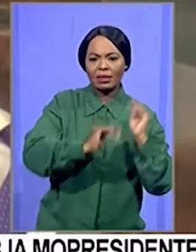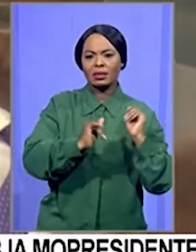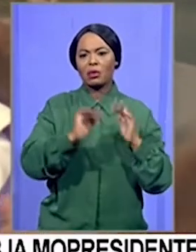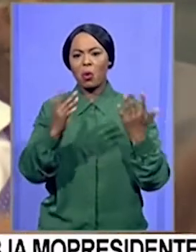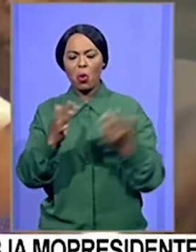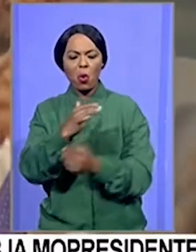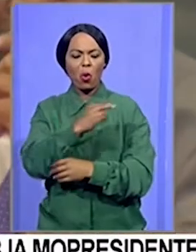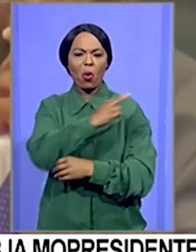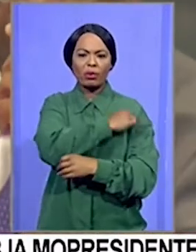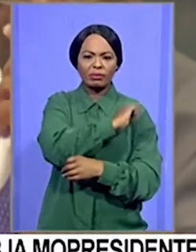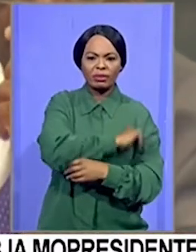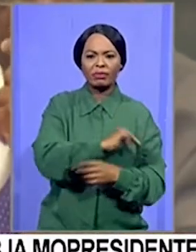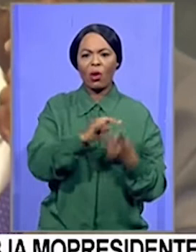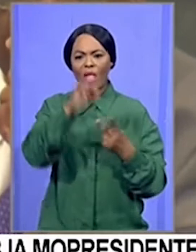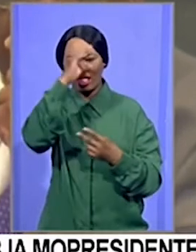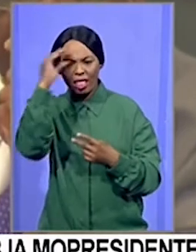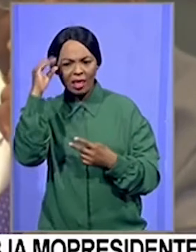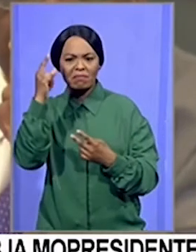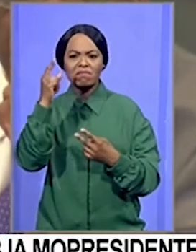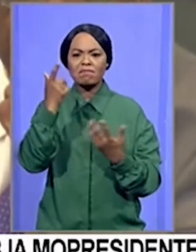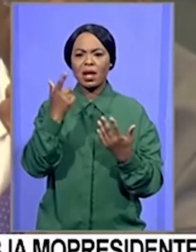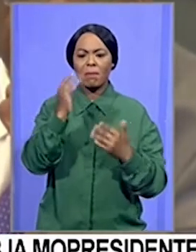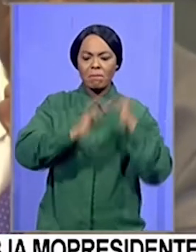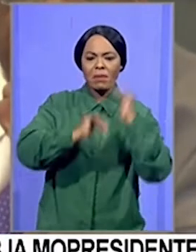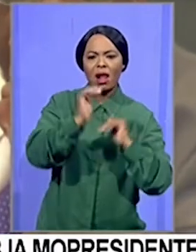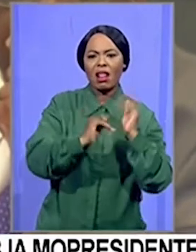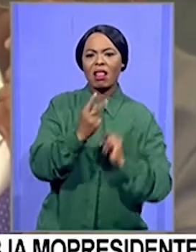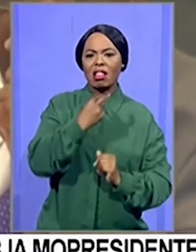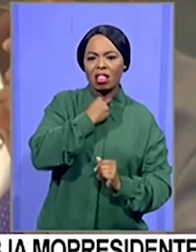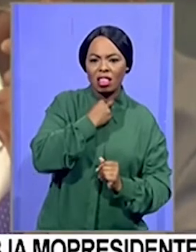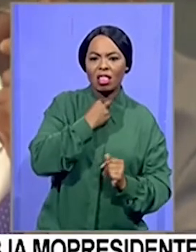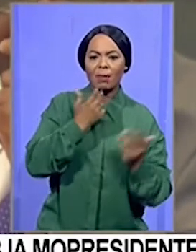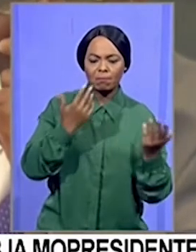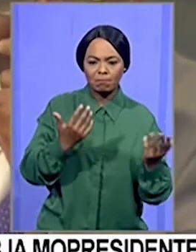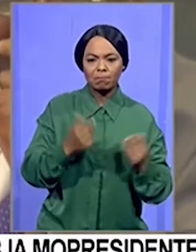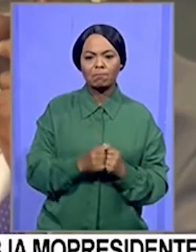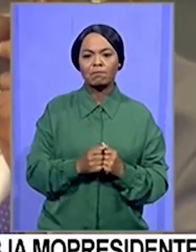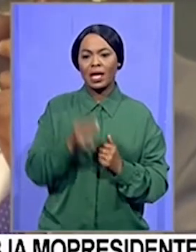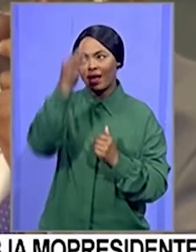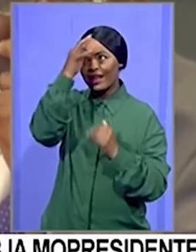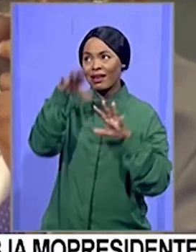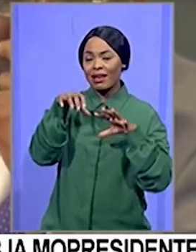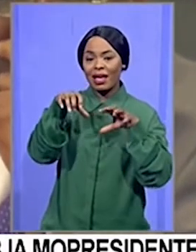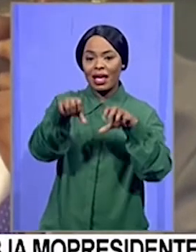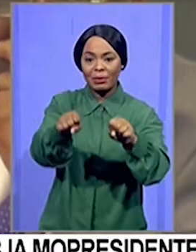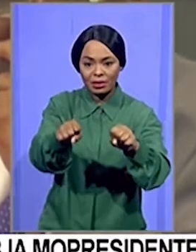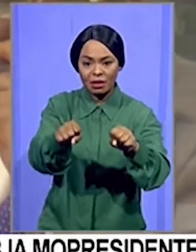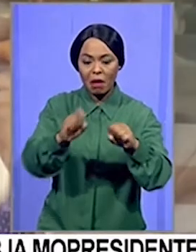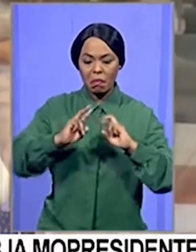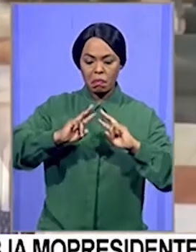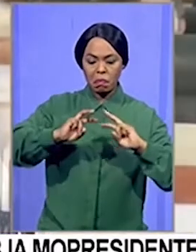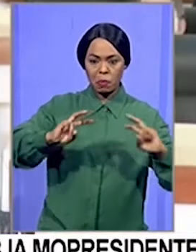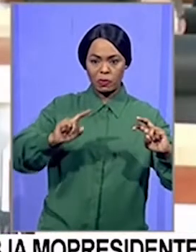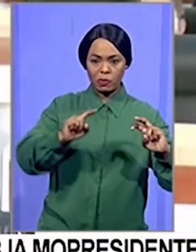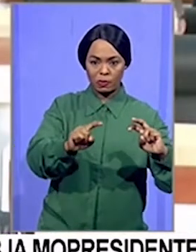report ye Commission ye nyakisisa a kupa mmuso. But probably on night you will